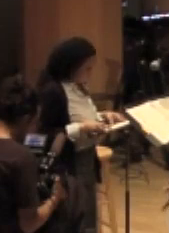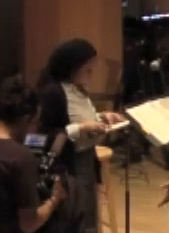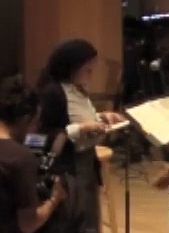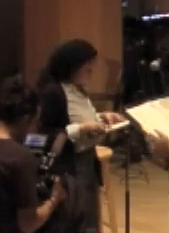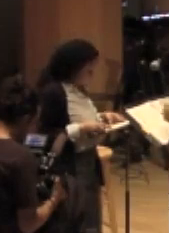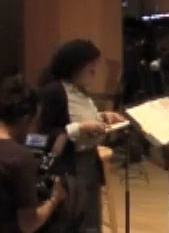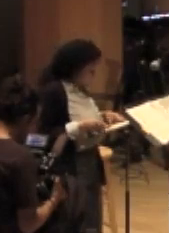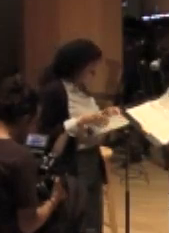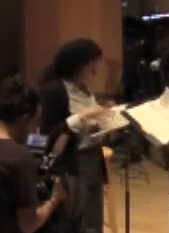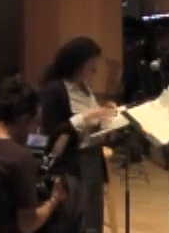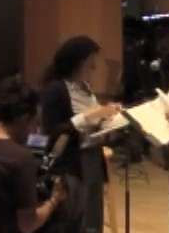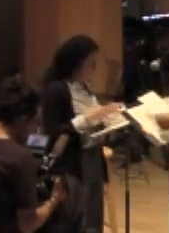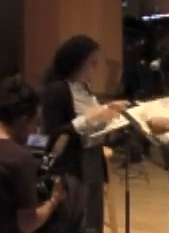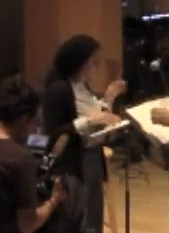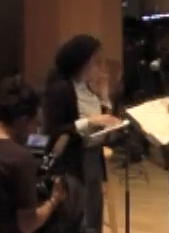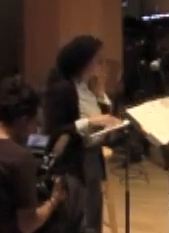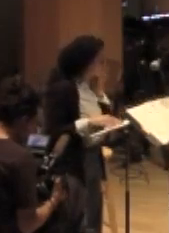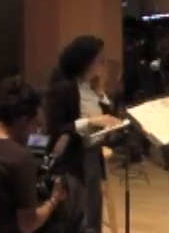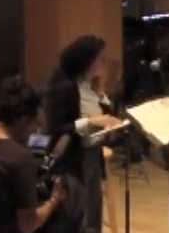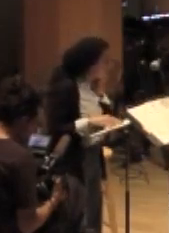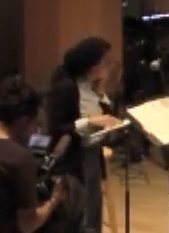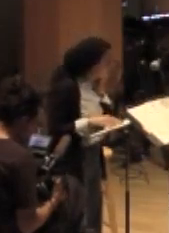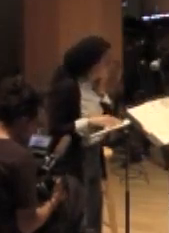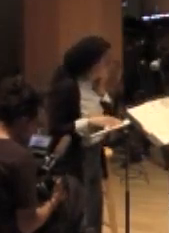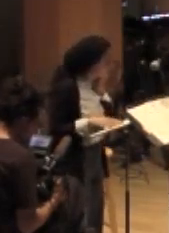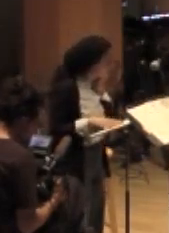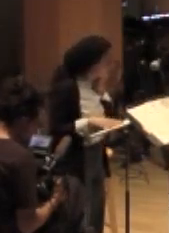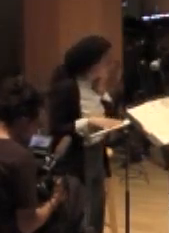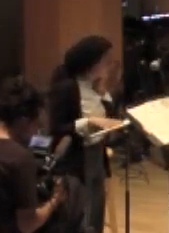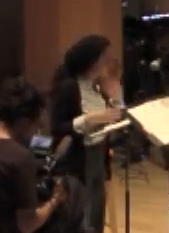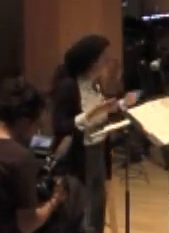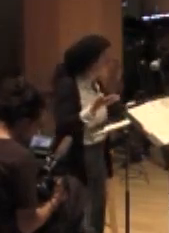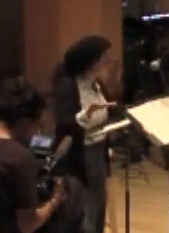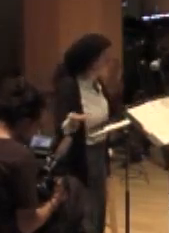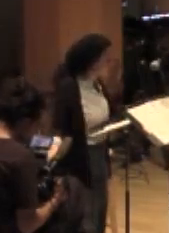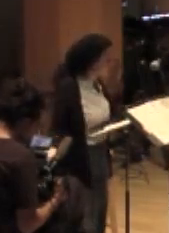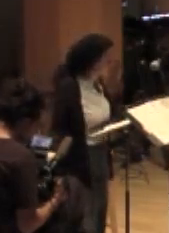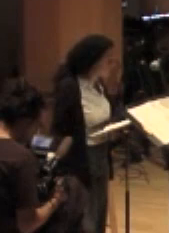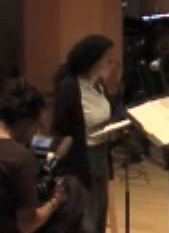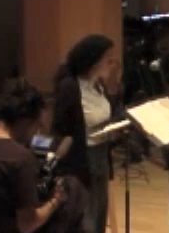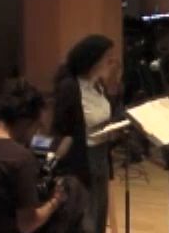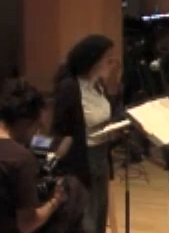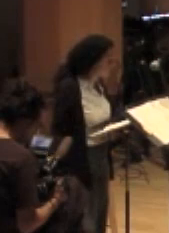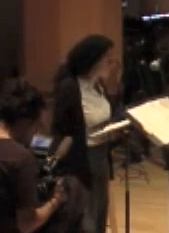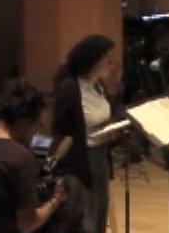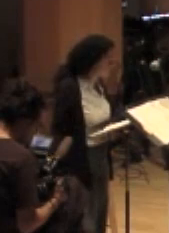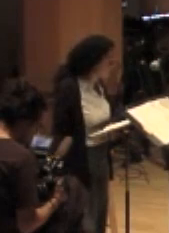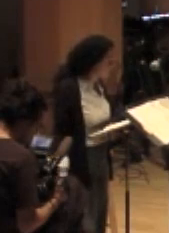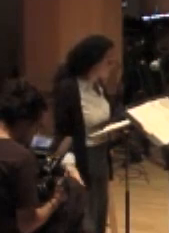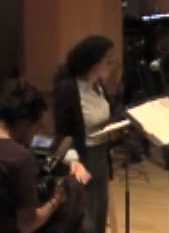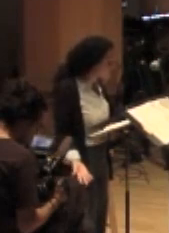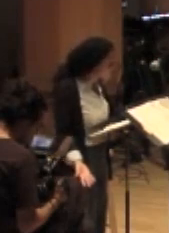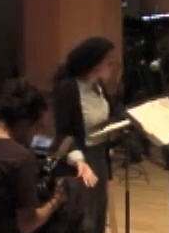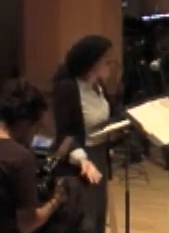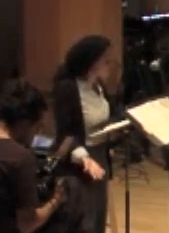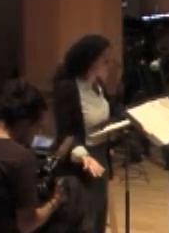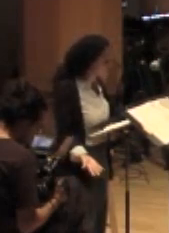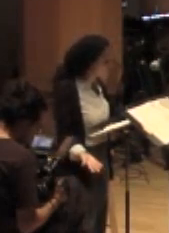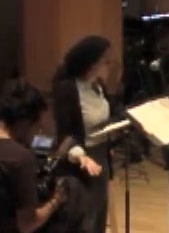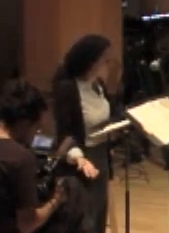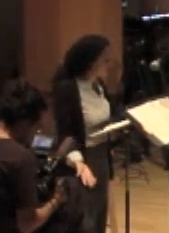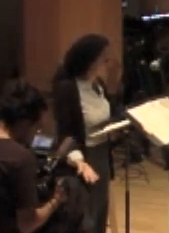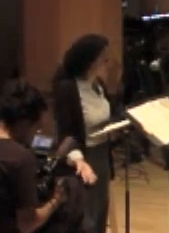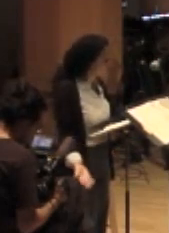much to do here otherwise yeah well it was you who really wanted to move here and and you